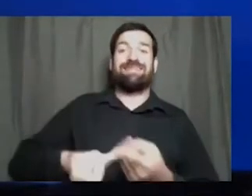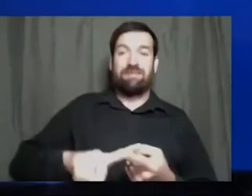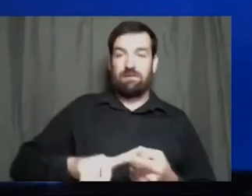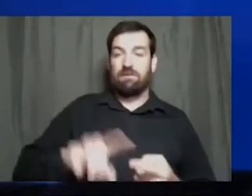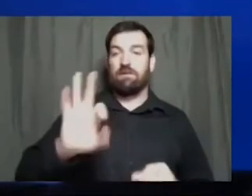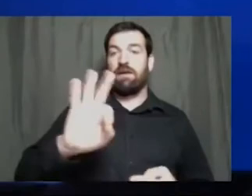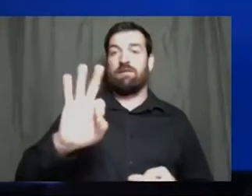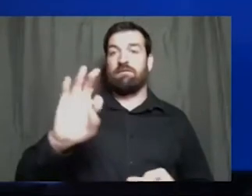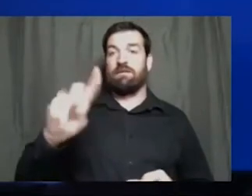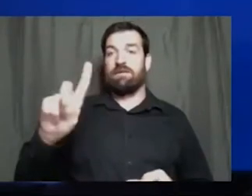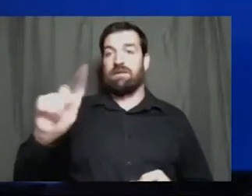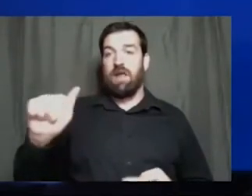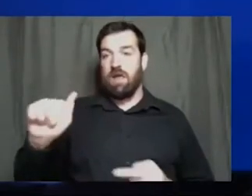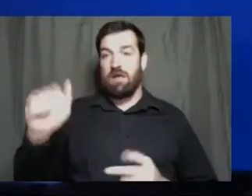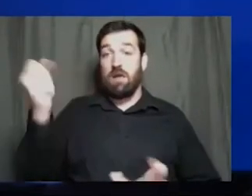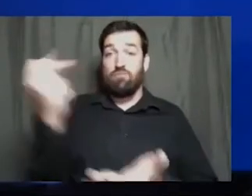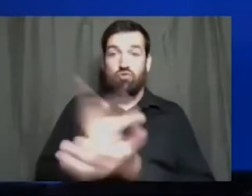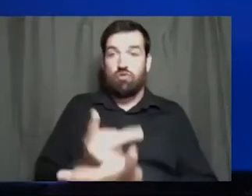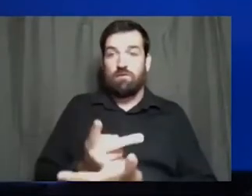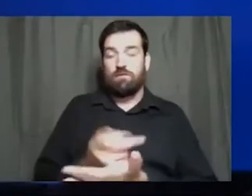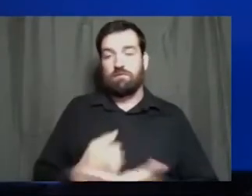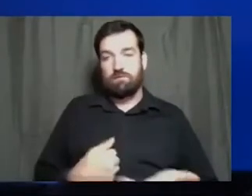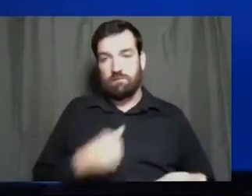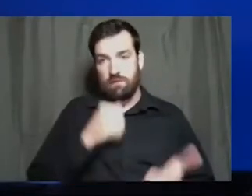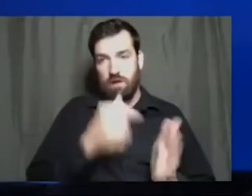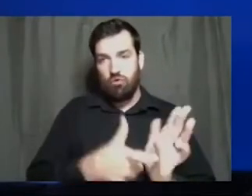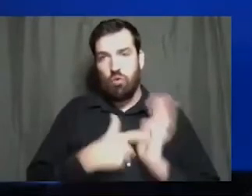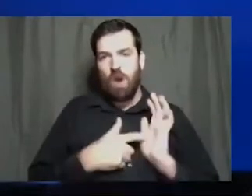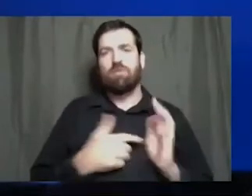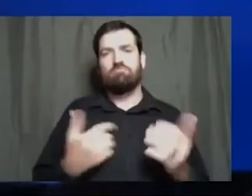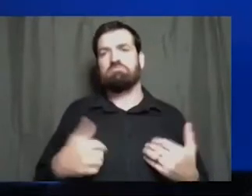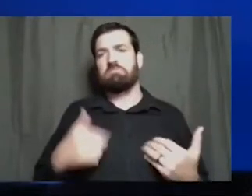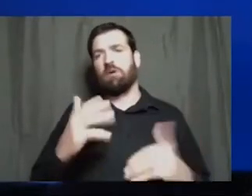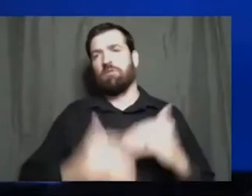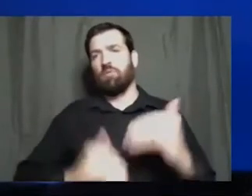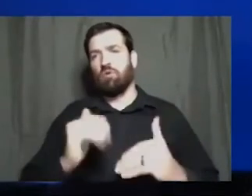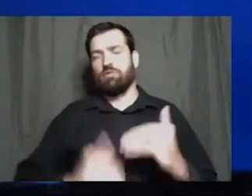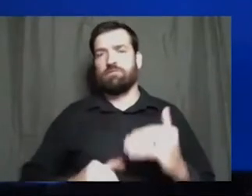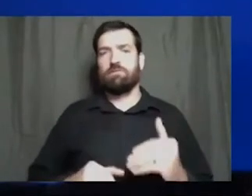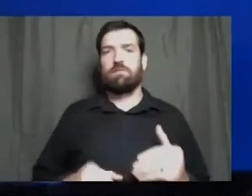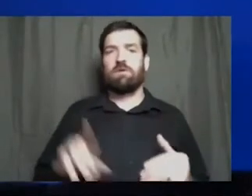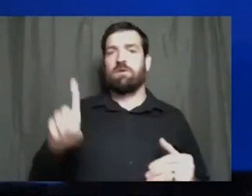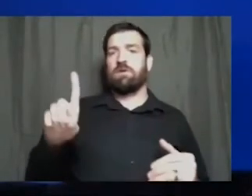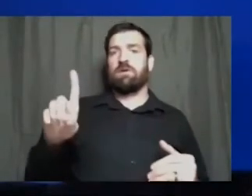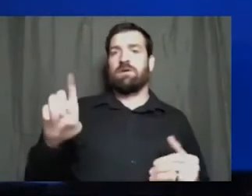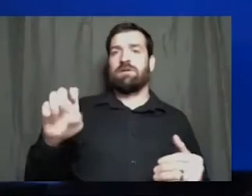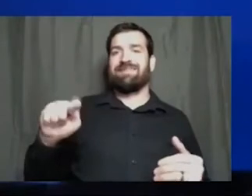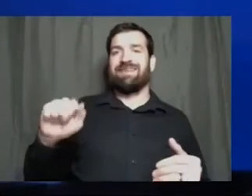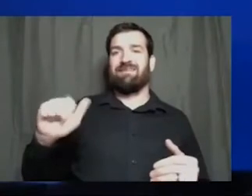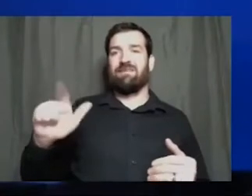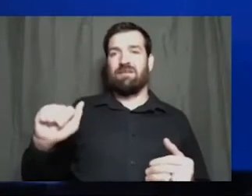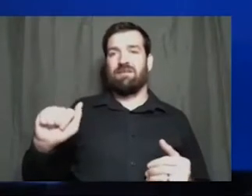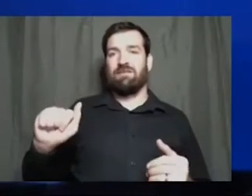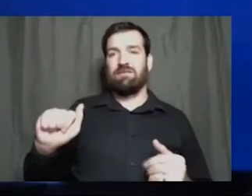going to require it, and I was actually pretty comfortable with that. The Delta variant is changing that debate, and we're having it internally